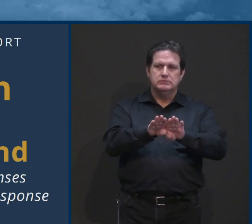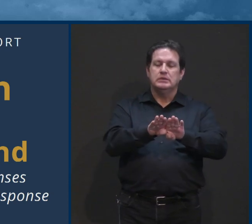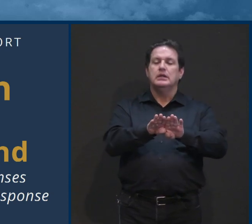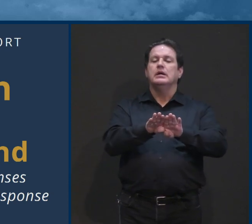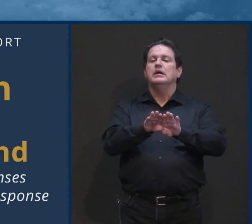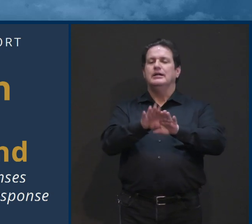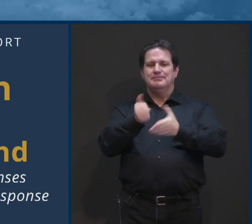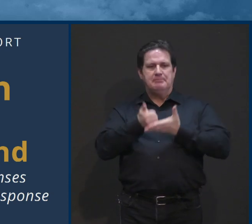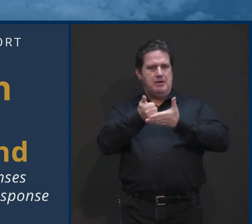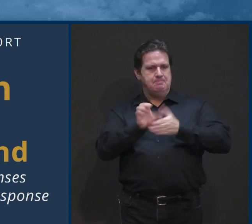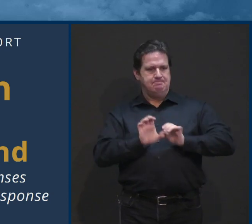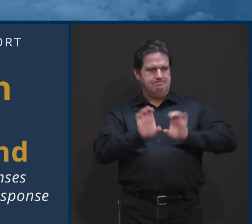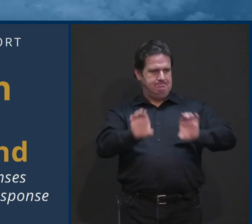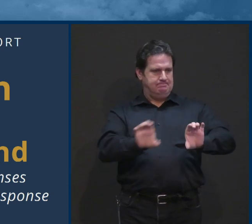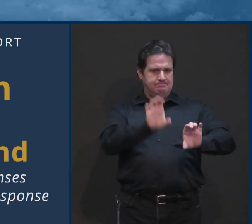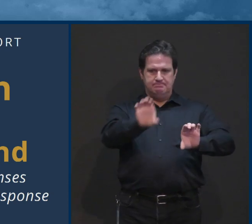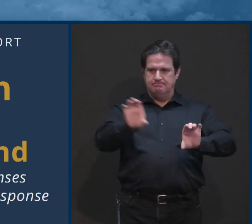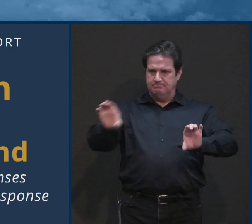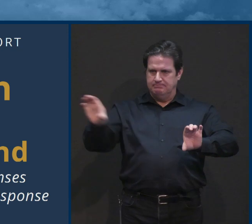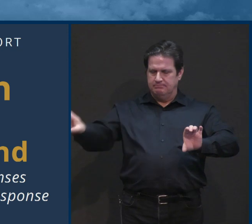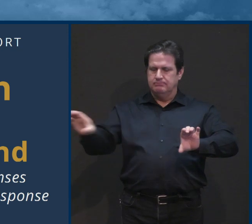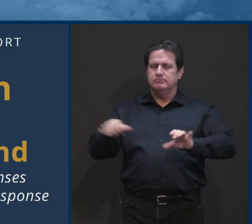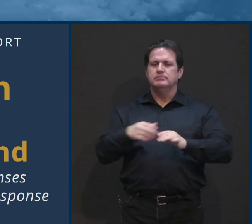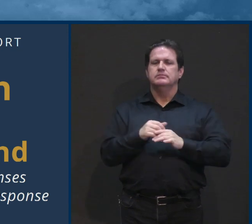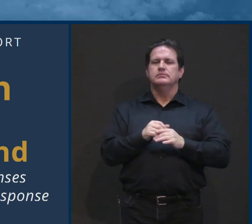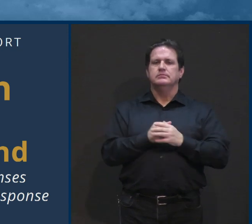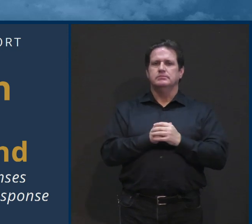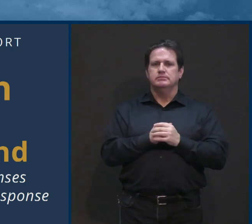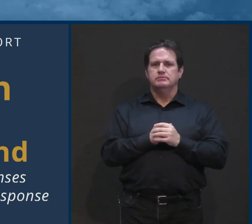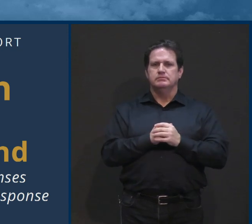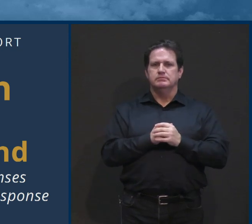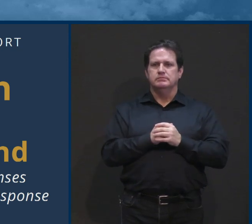them, these resources will go to the effects of